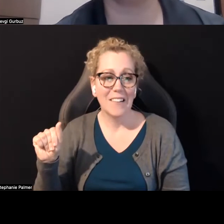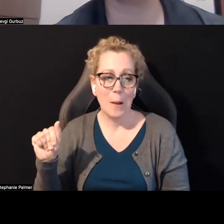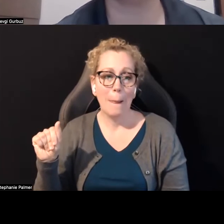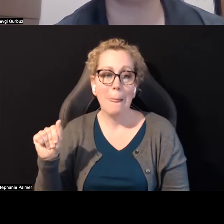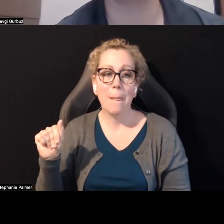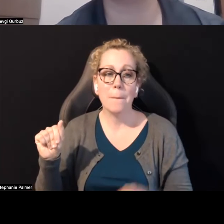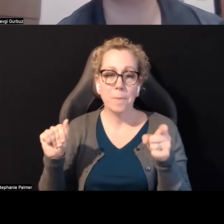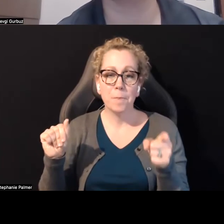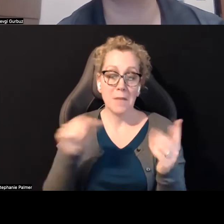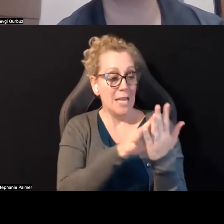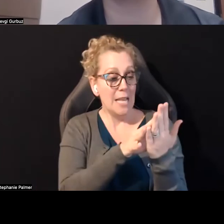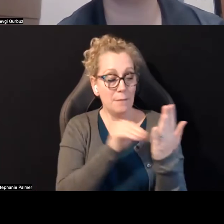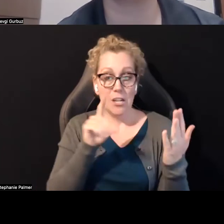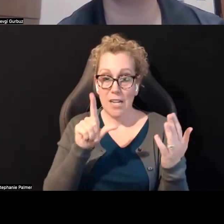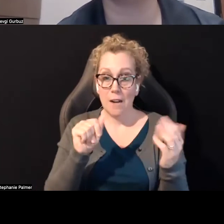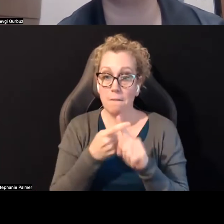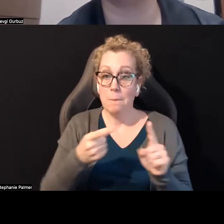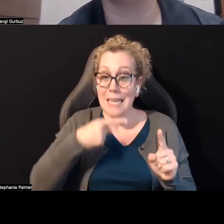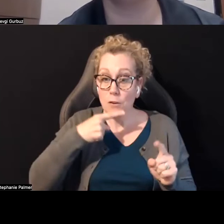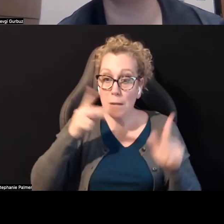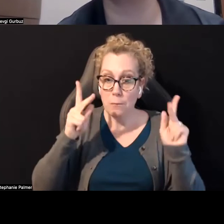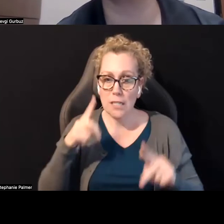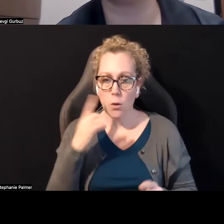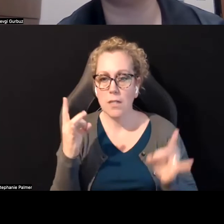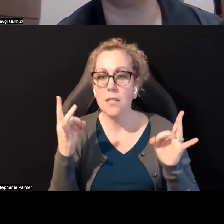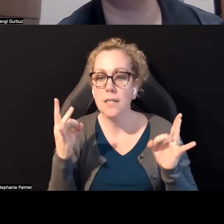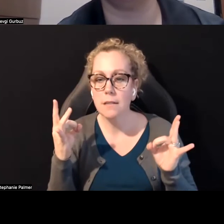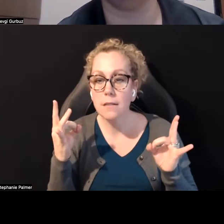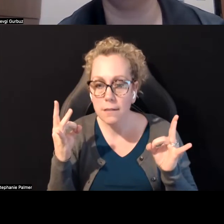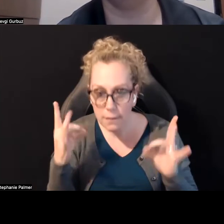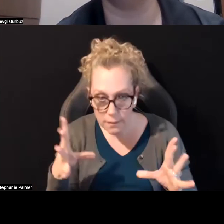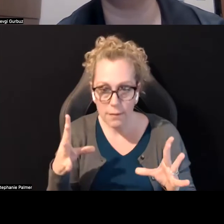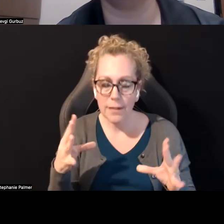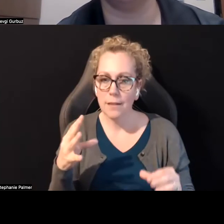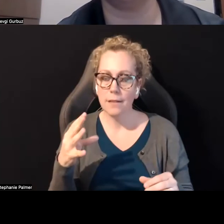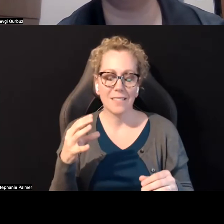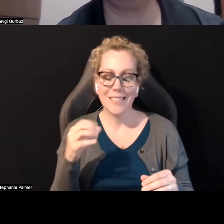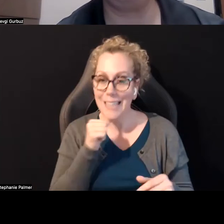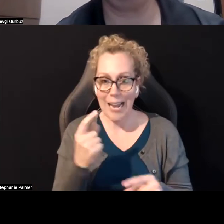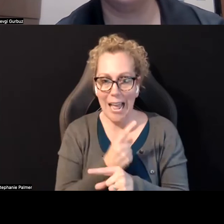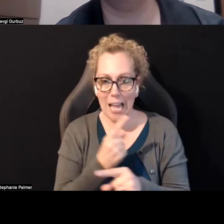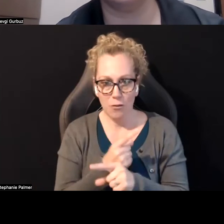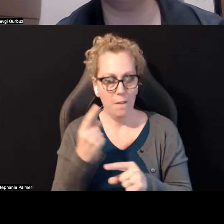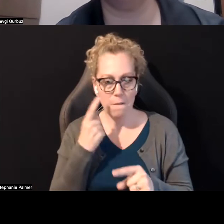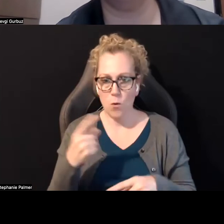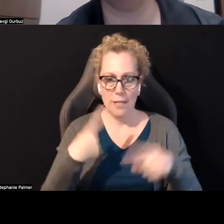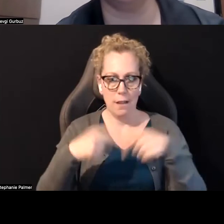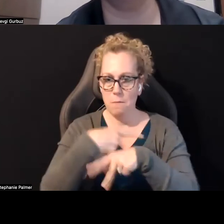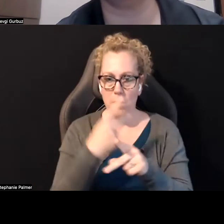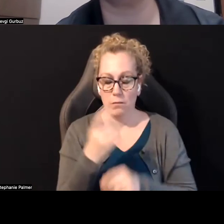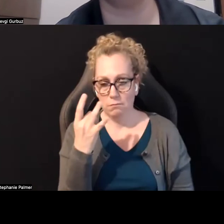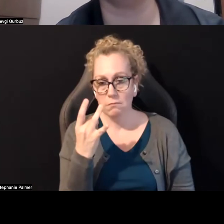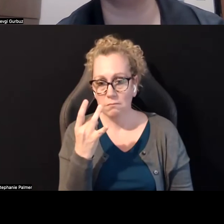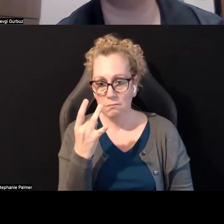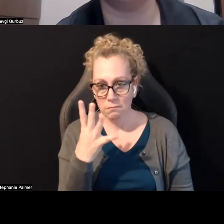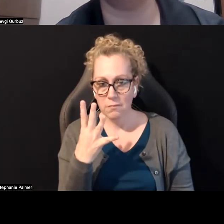the imitation data from a hearing person is so terrible in terms of its accuracy of articulation that you